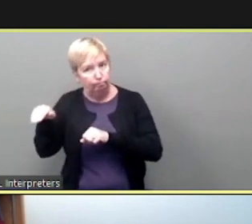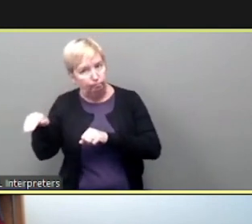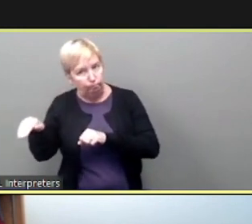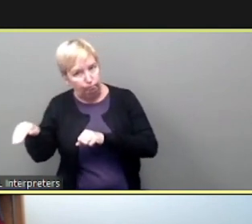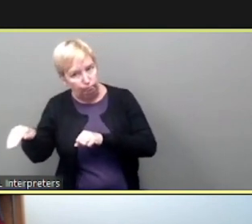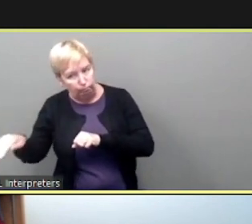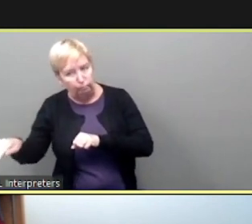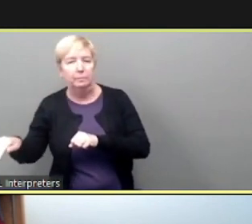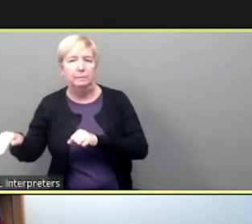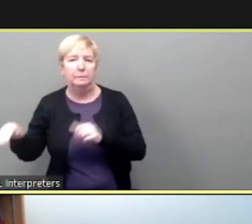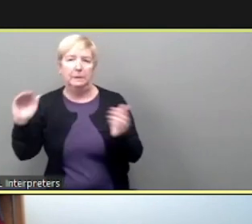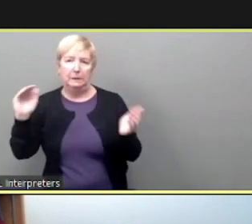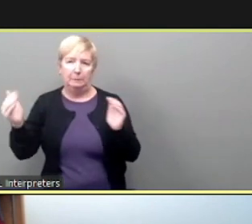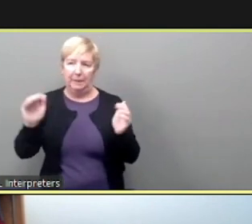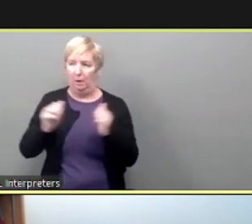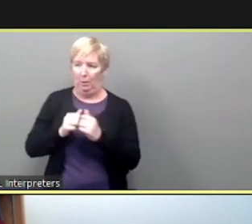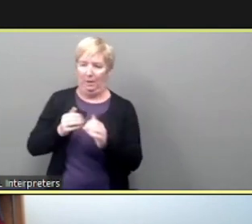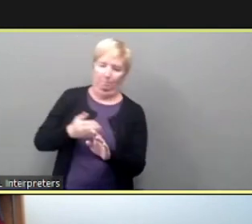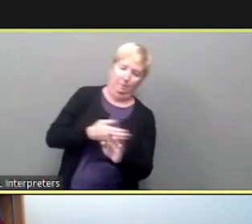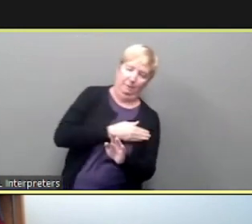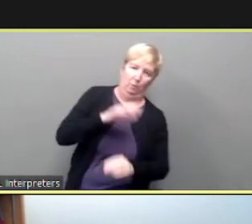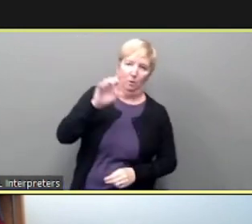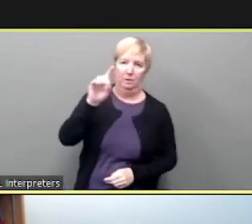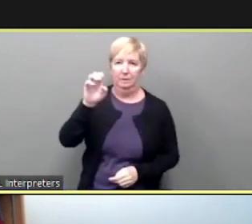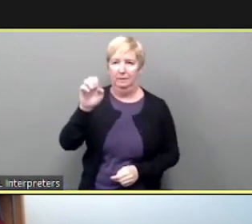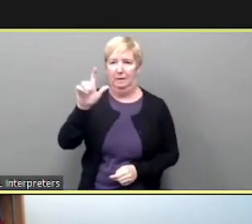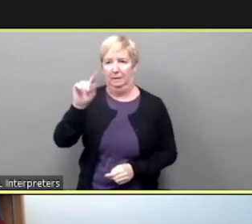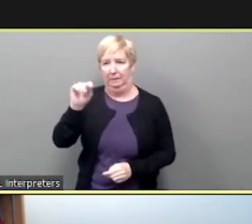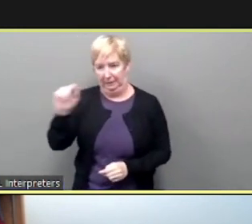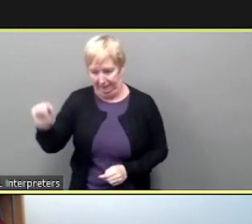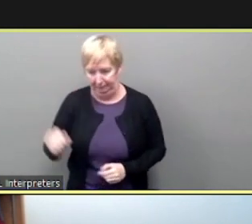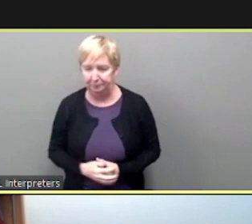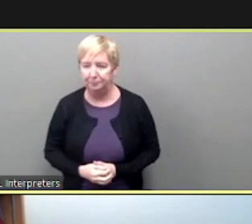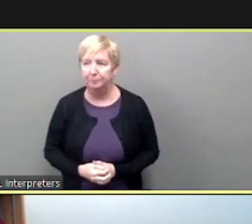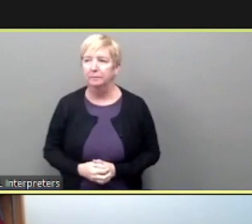pre-Delta levels. Next slide.